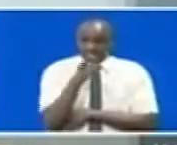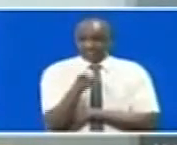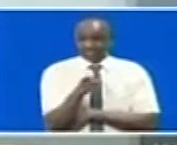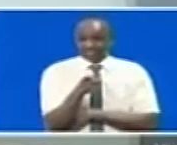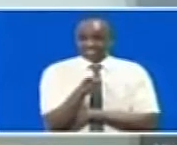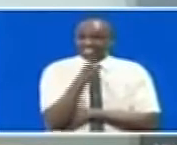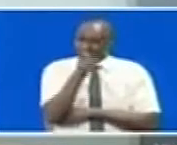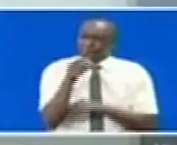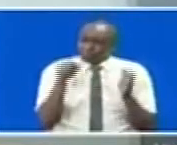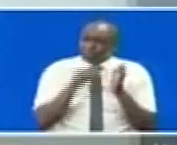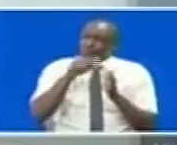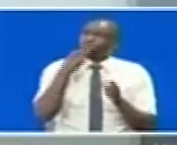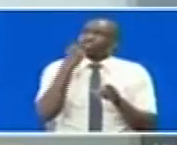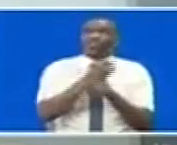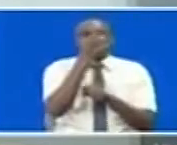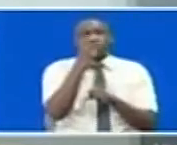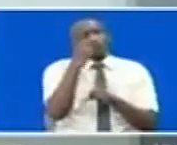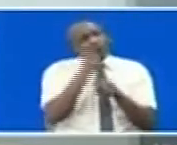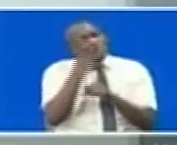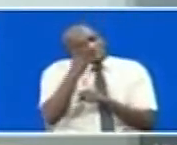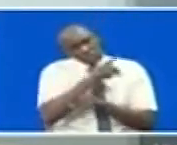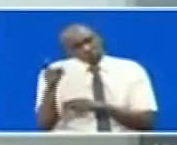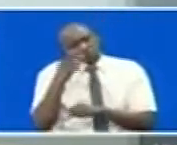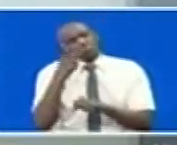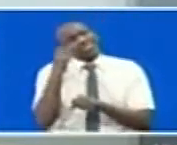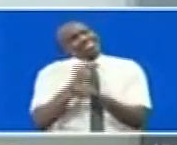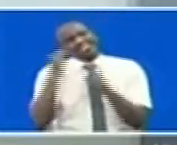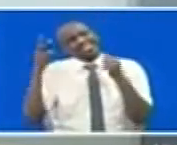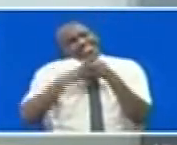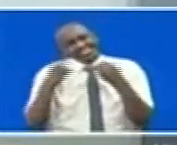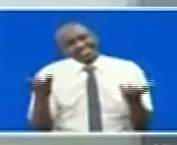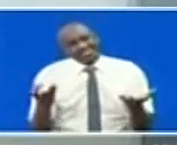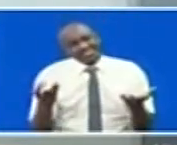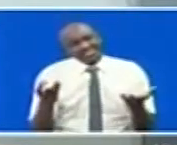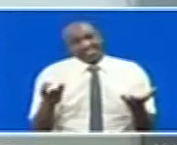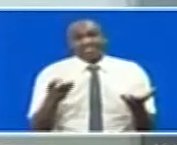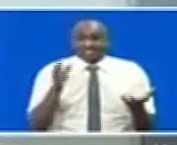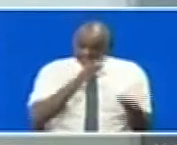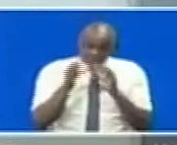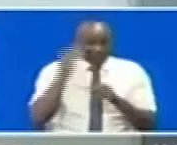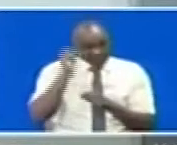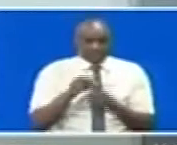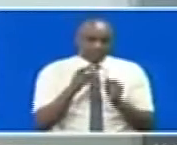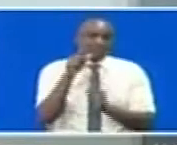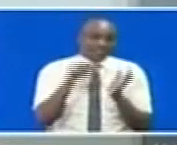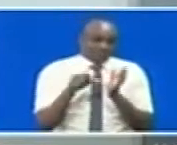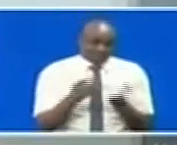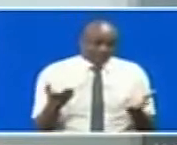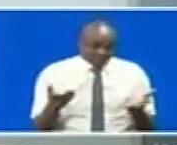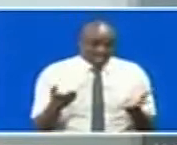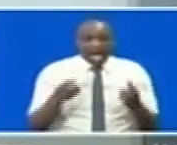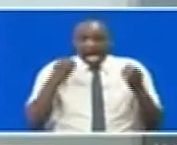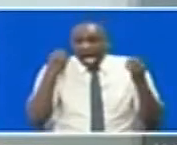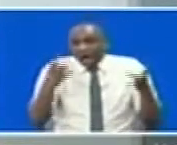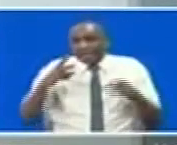this has been a problem from 2013, 2014 through to 2017. Surely something needs to be done about this. So how many